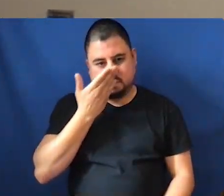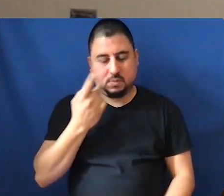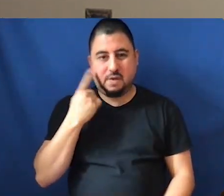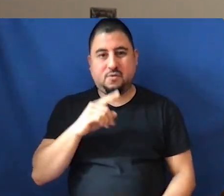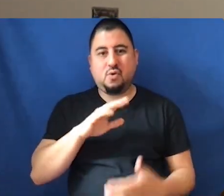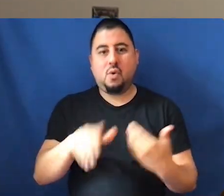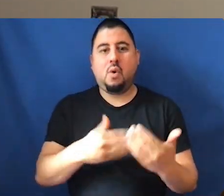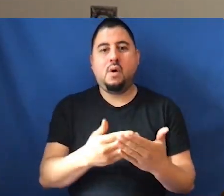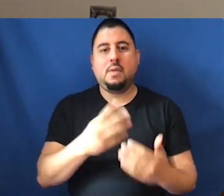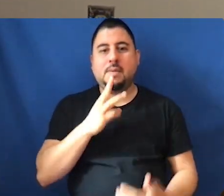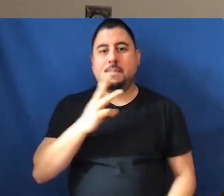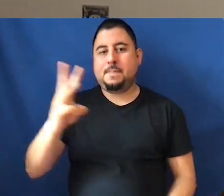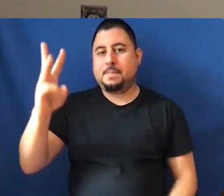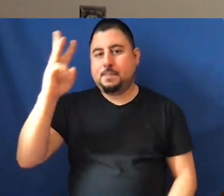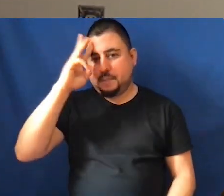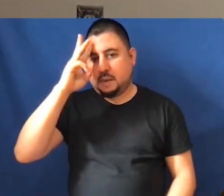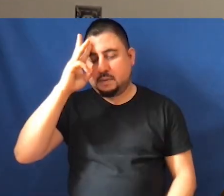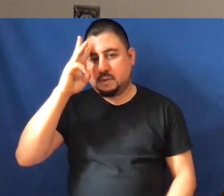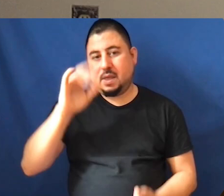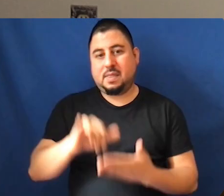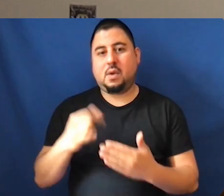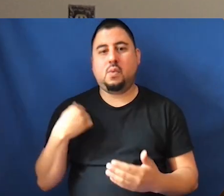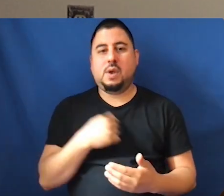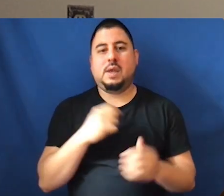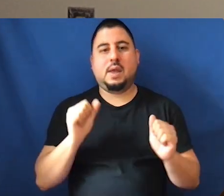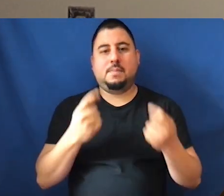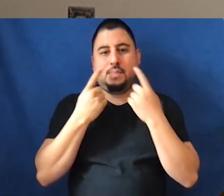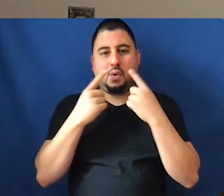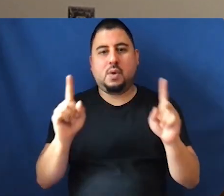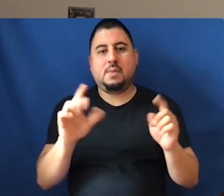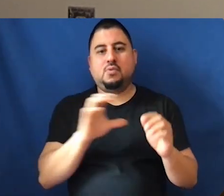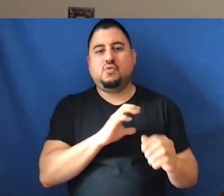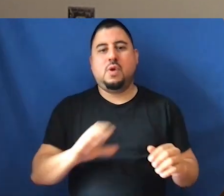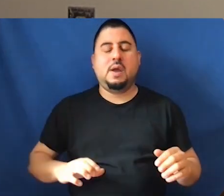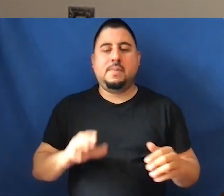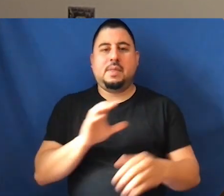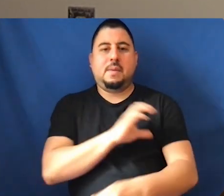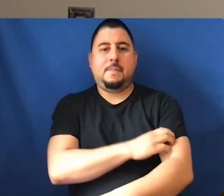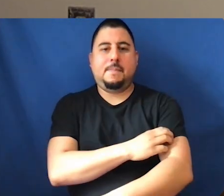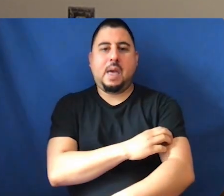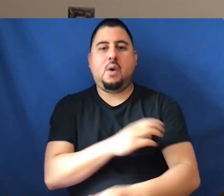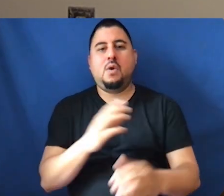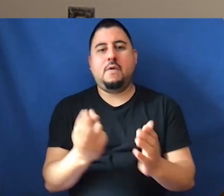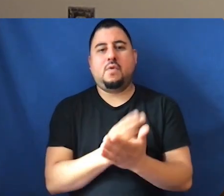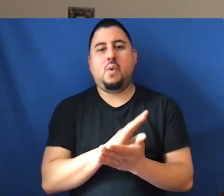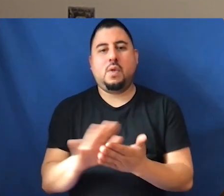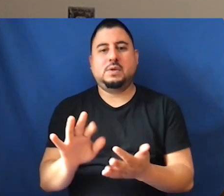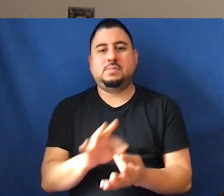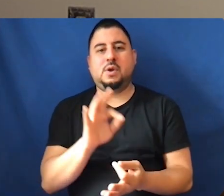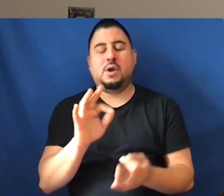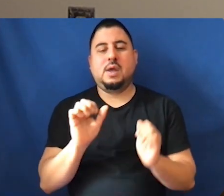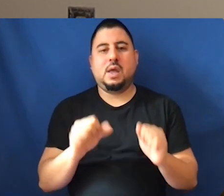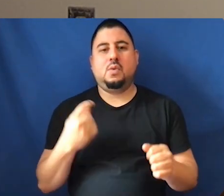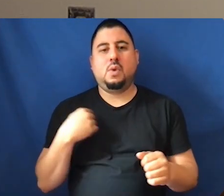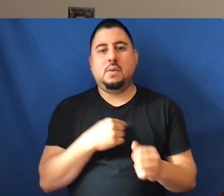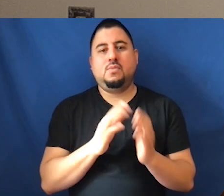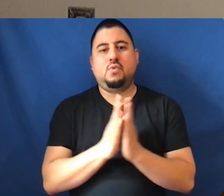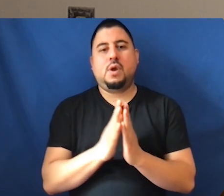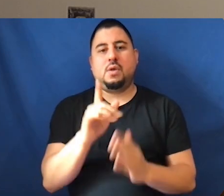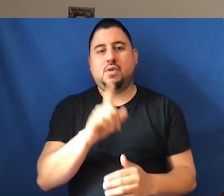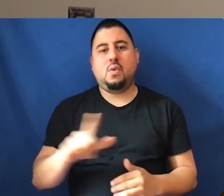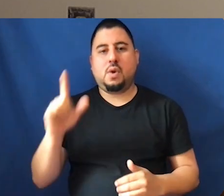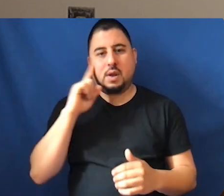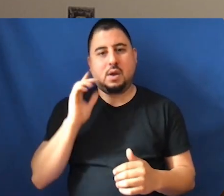For all the baptized, that we proclaim Christ by the power of the Holy Spirit, let us pray to the